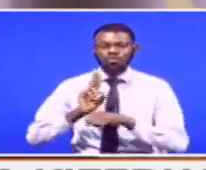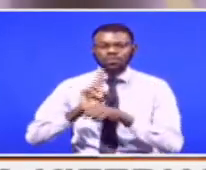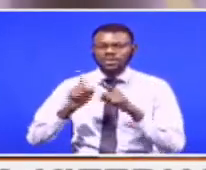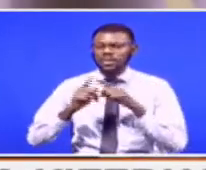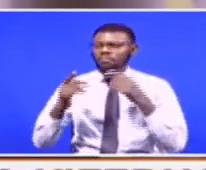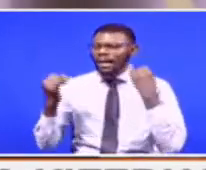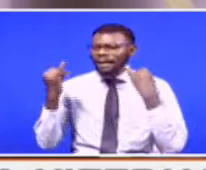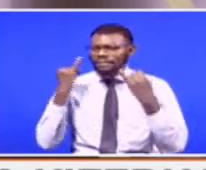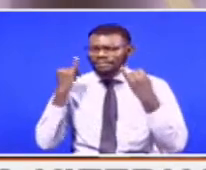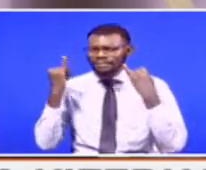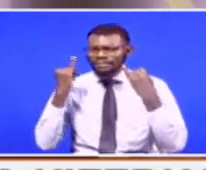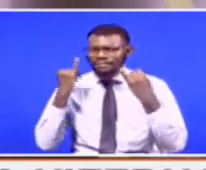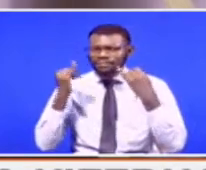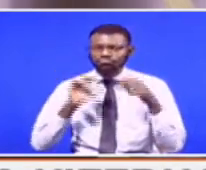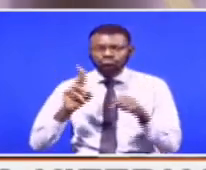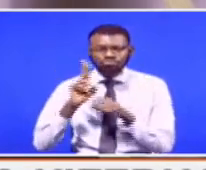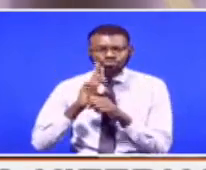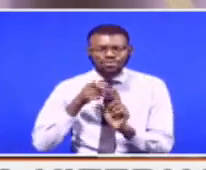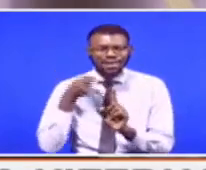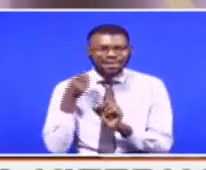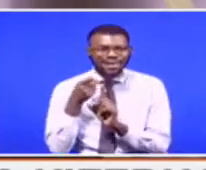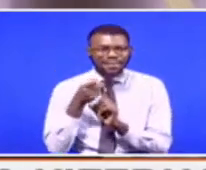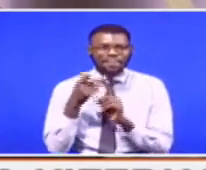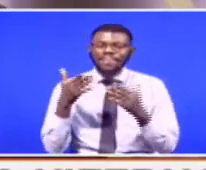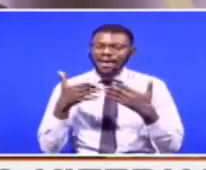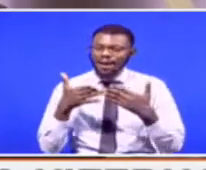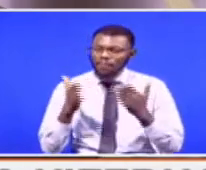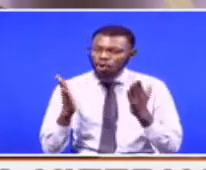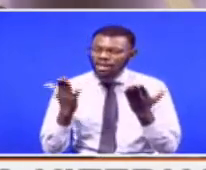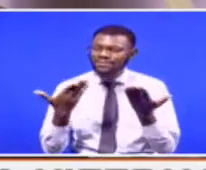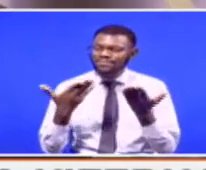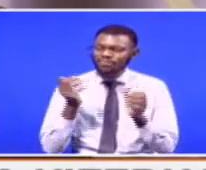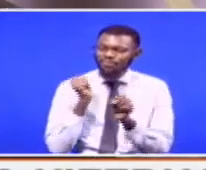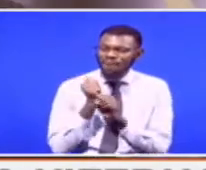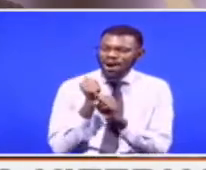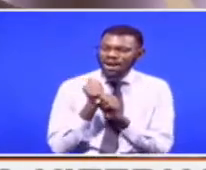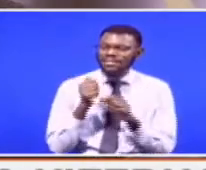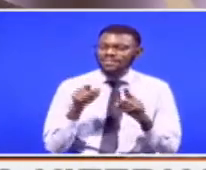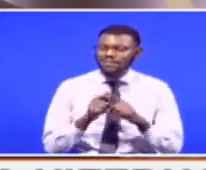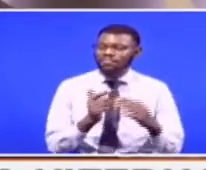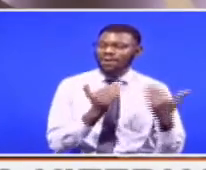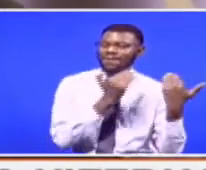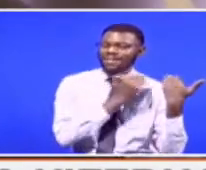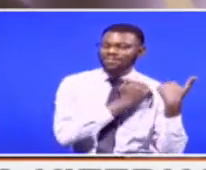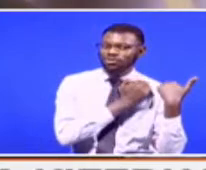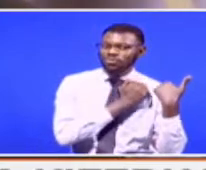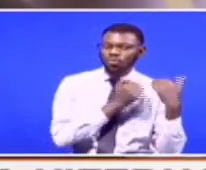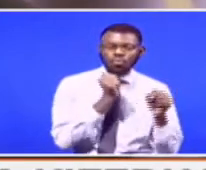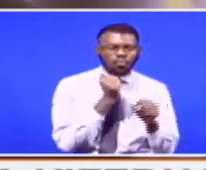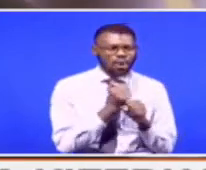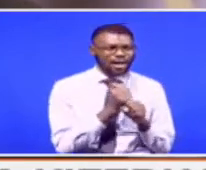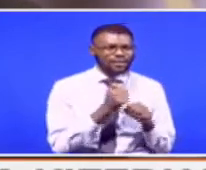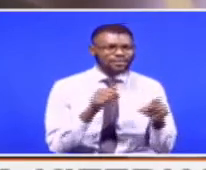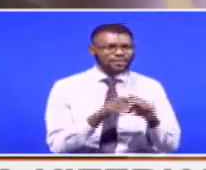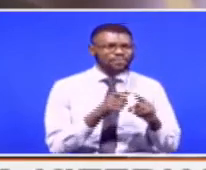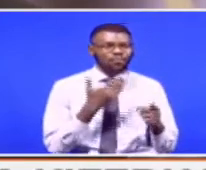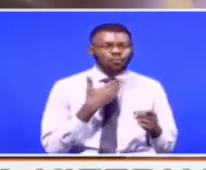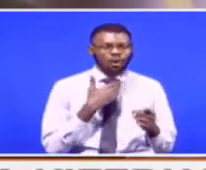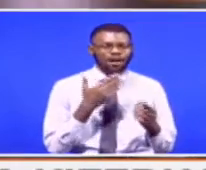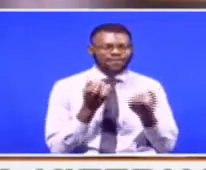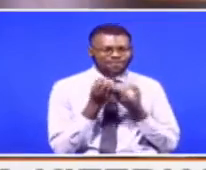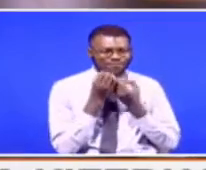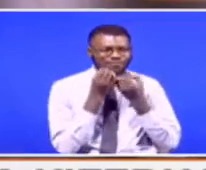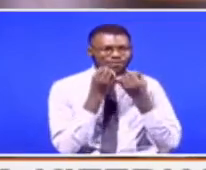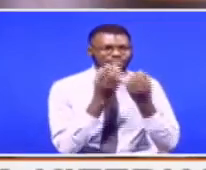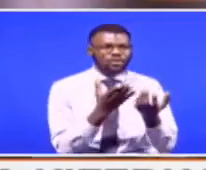innovation to enhance transparency and accountability in generating timely financial